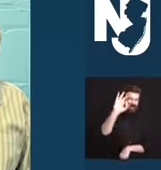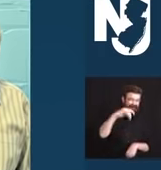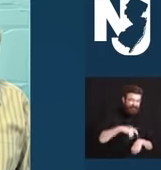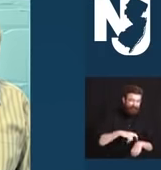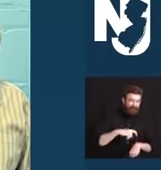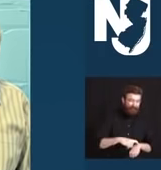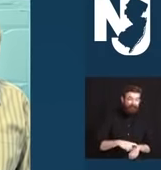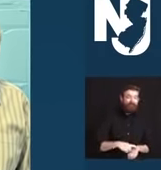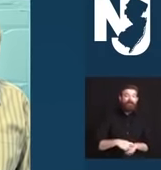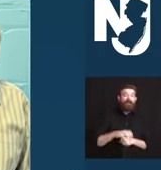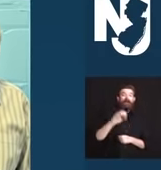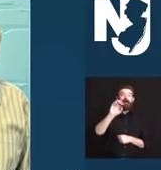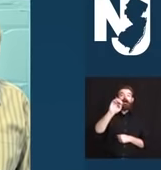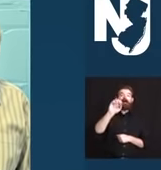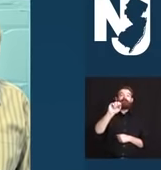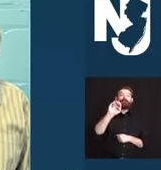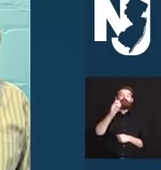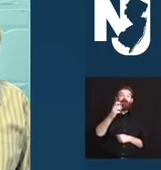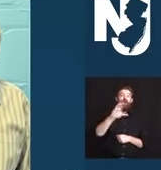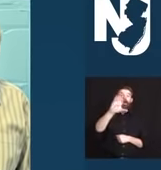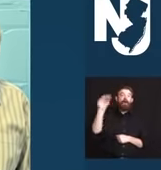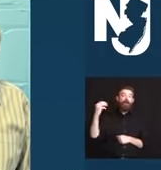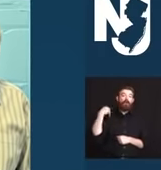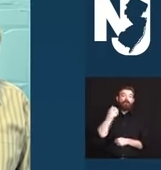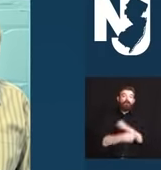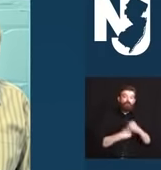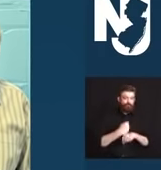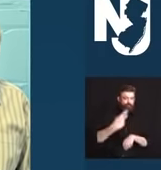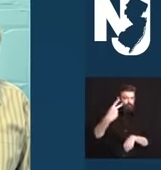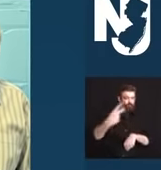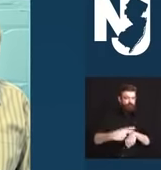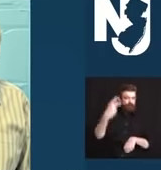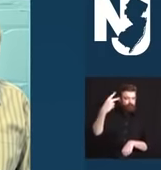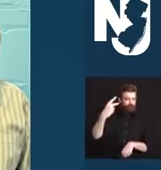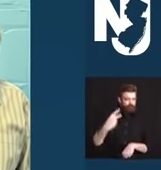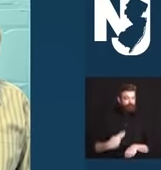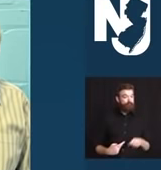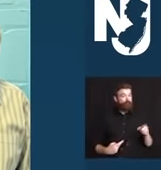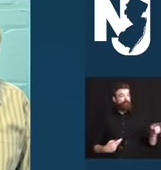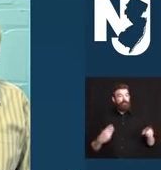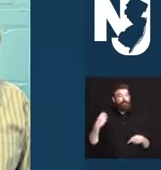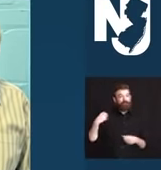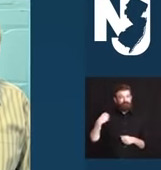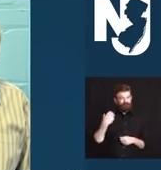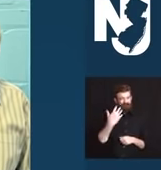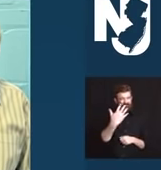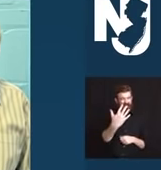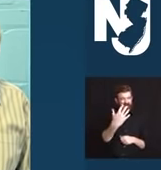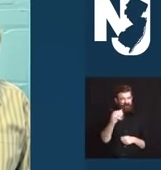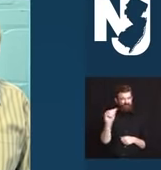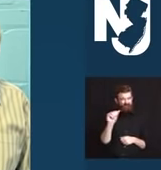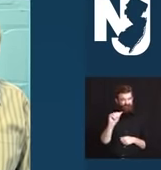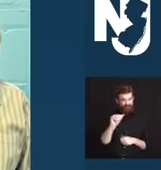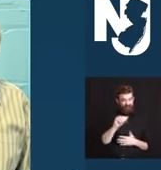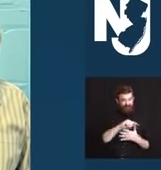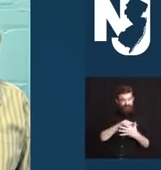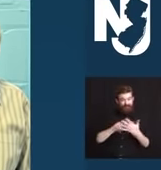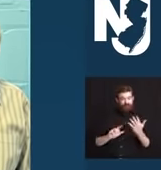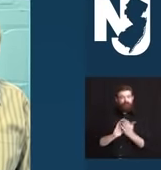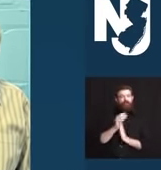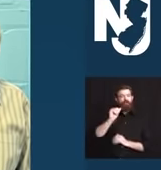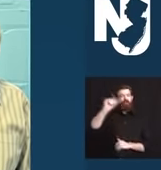Year. He coached 5 athletes who would go on to garner All-American status, and 3 who met Olympic